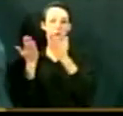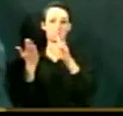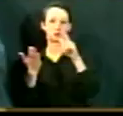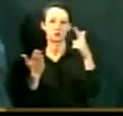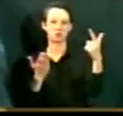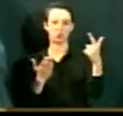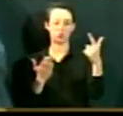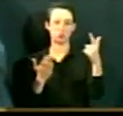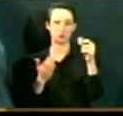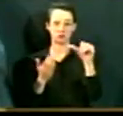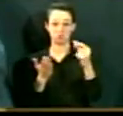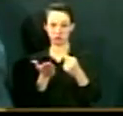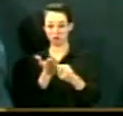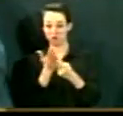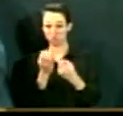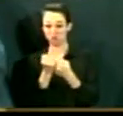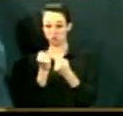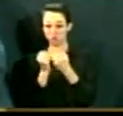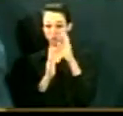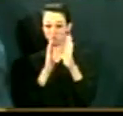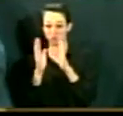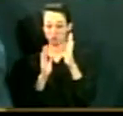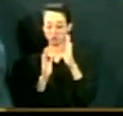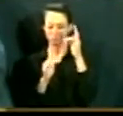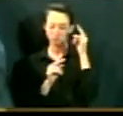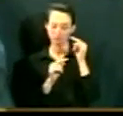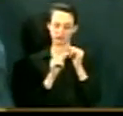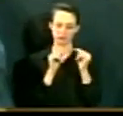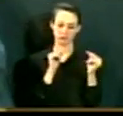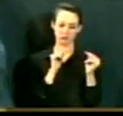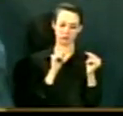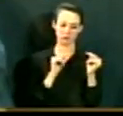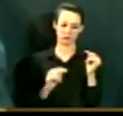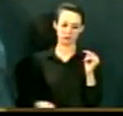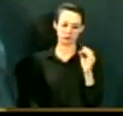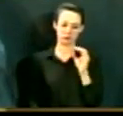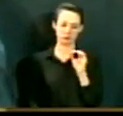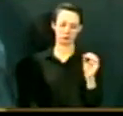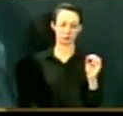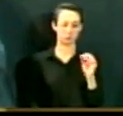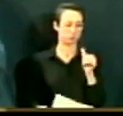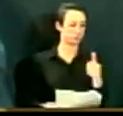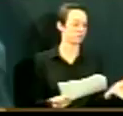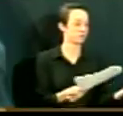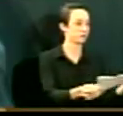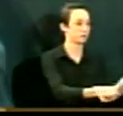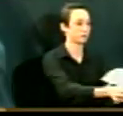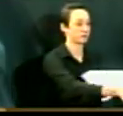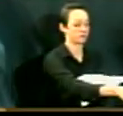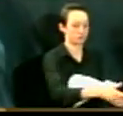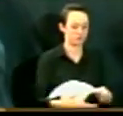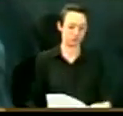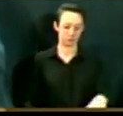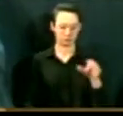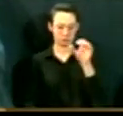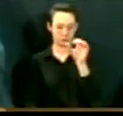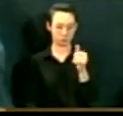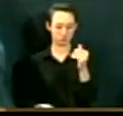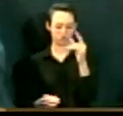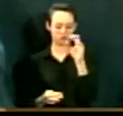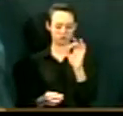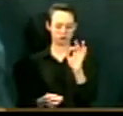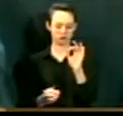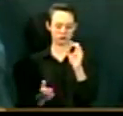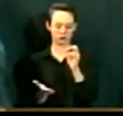discussion? All in favor say aye. Aye. All opposed? Motion carries. 10F, approve